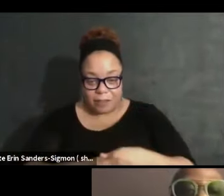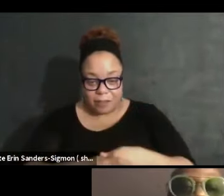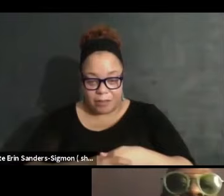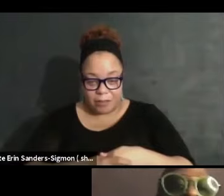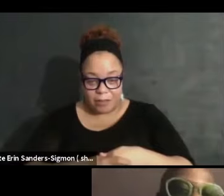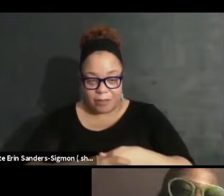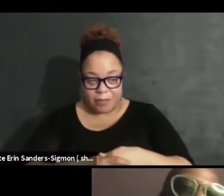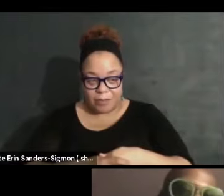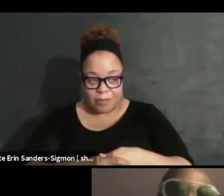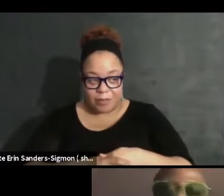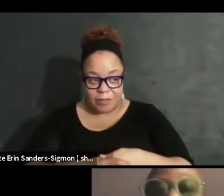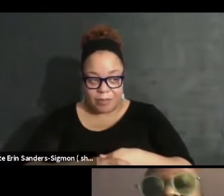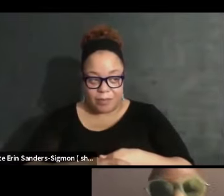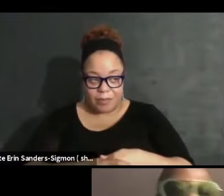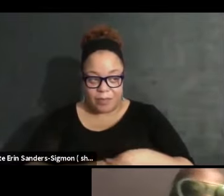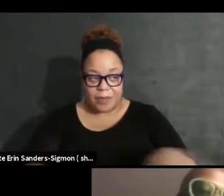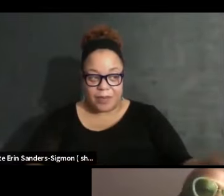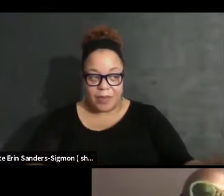Not ready.